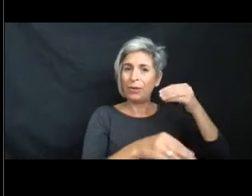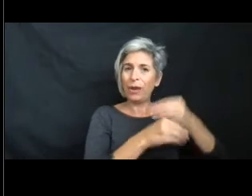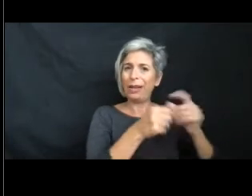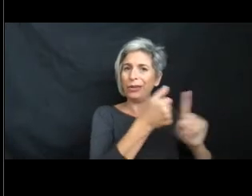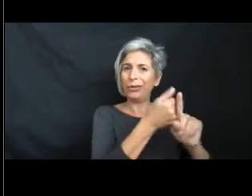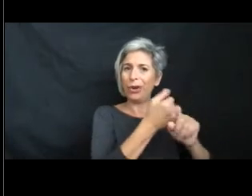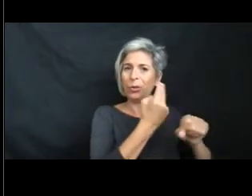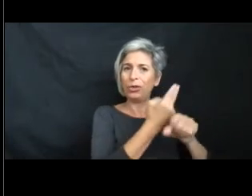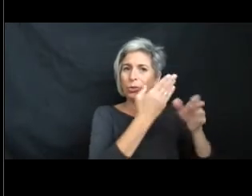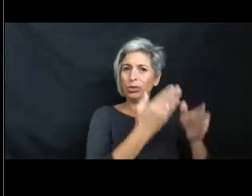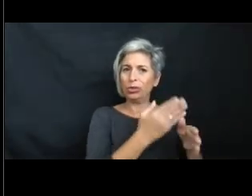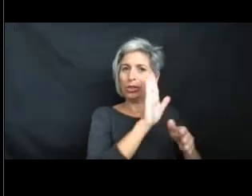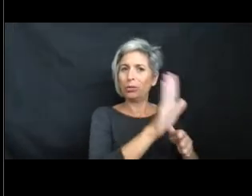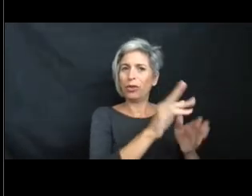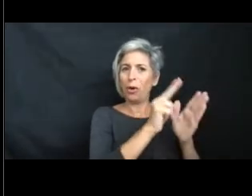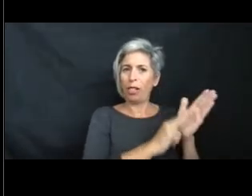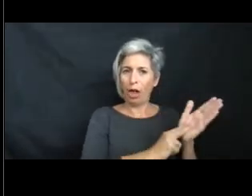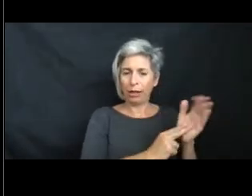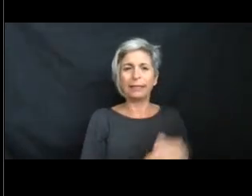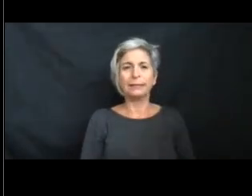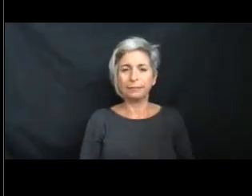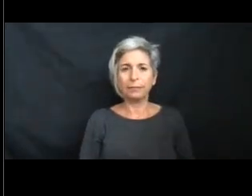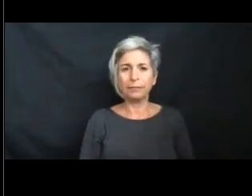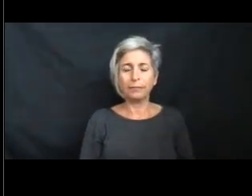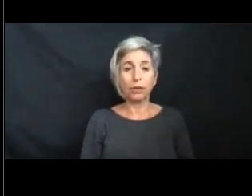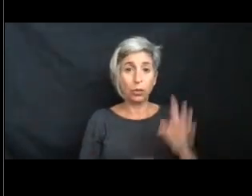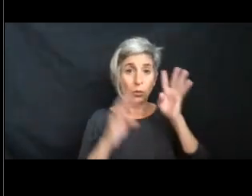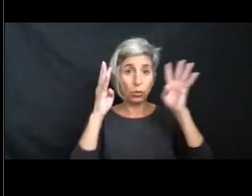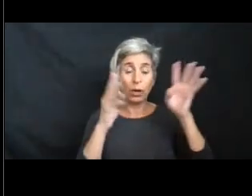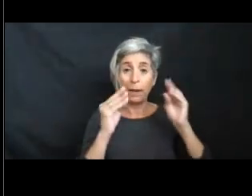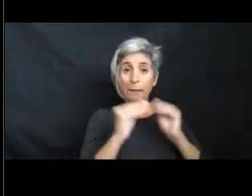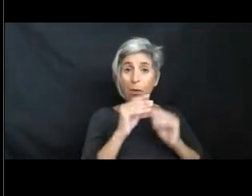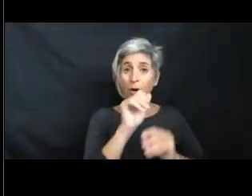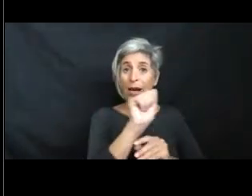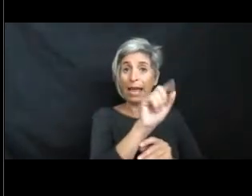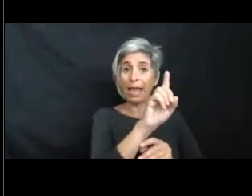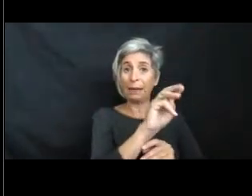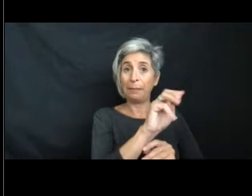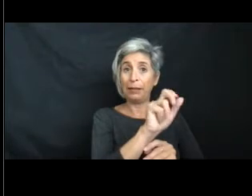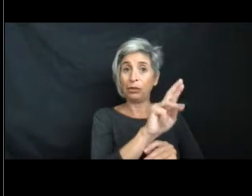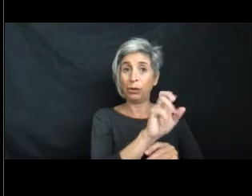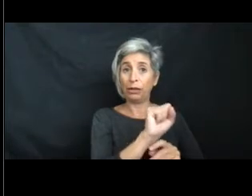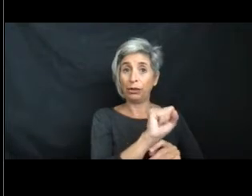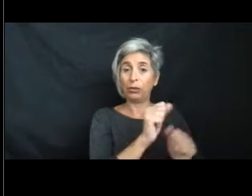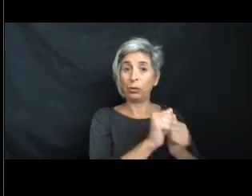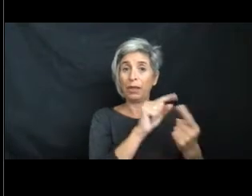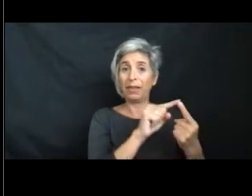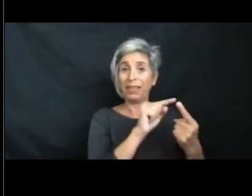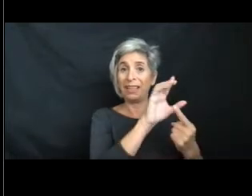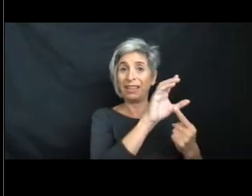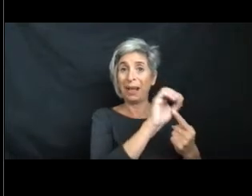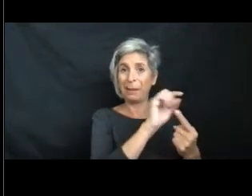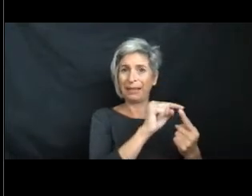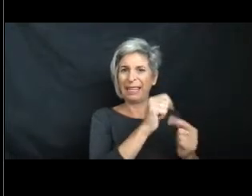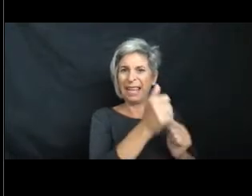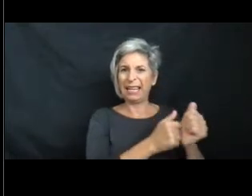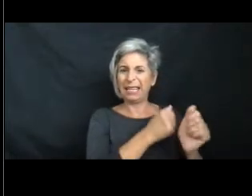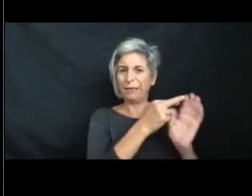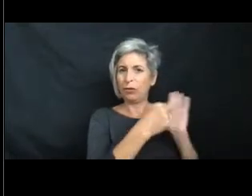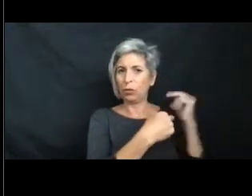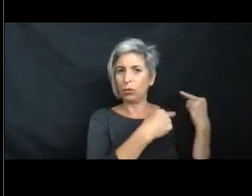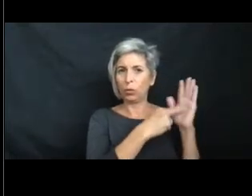within your login. So you can create more company administrators. Any of these roles can be applied. We do